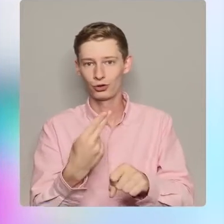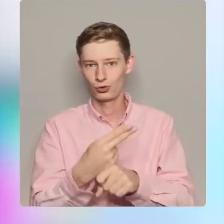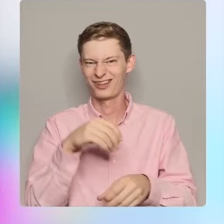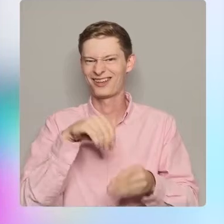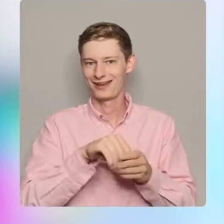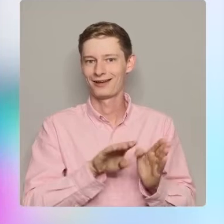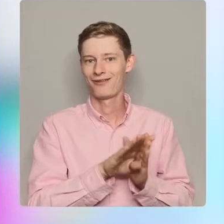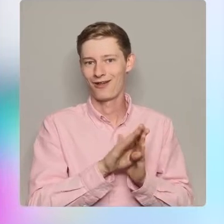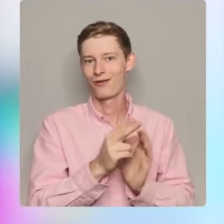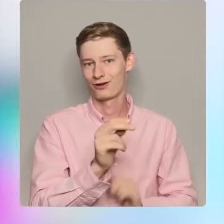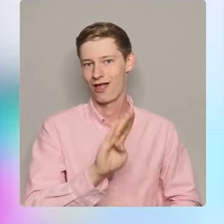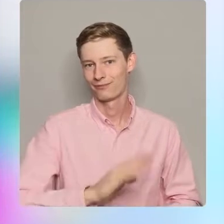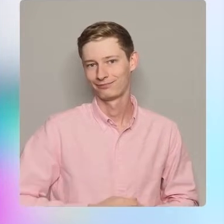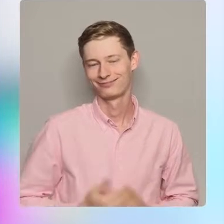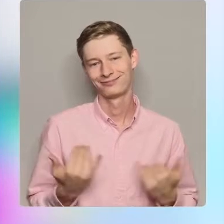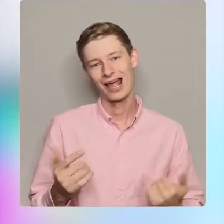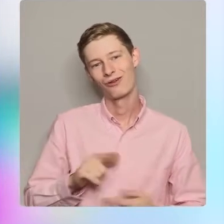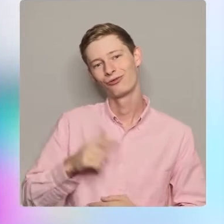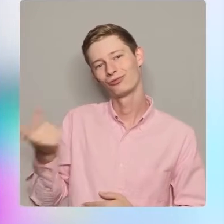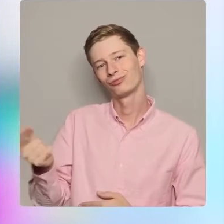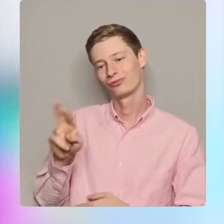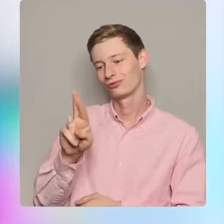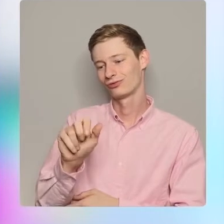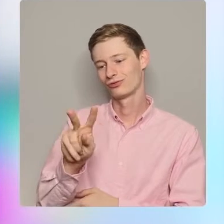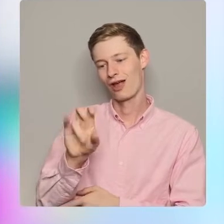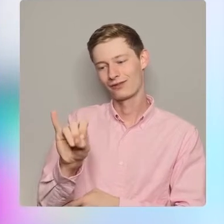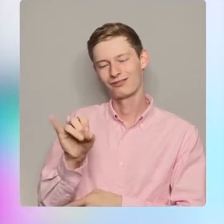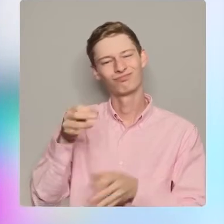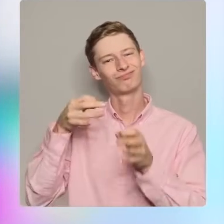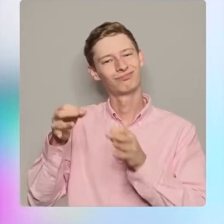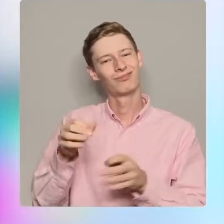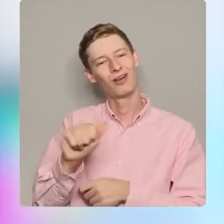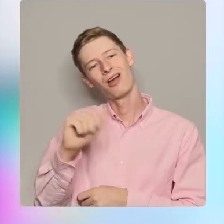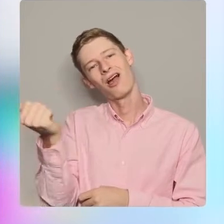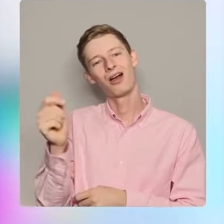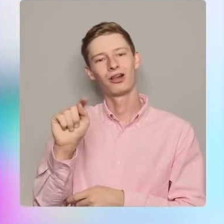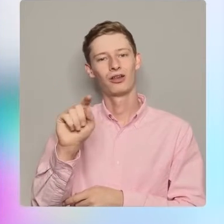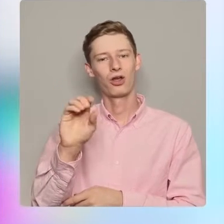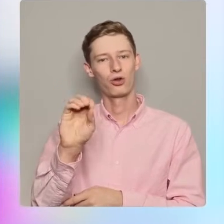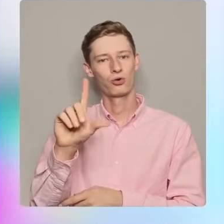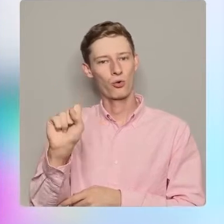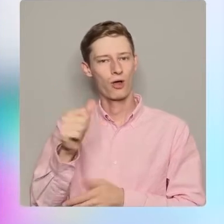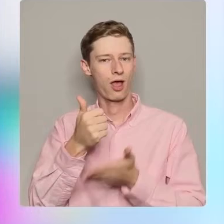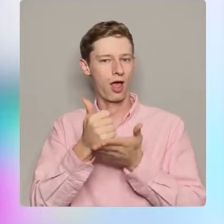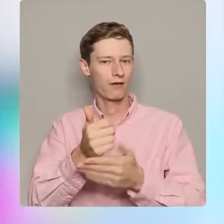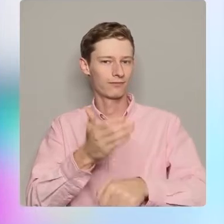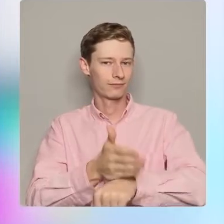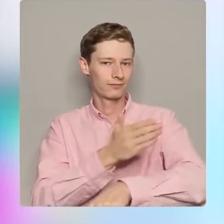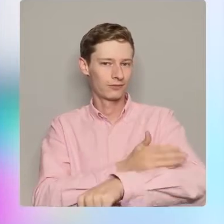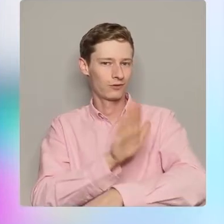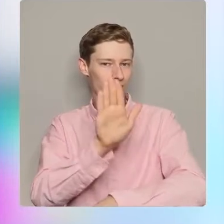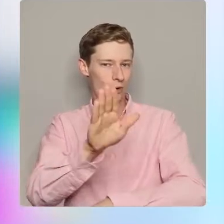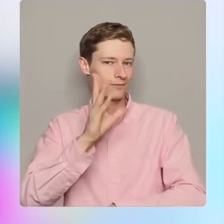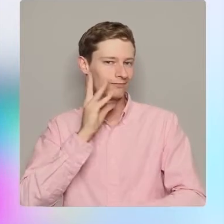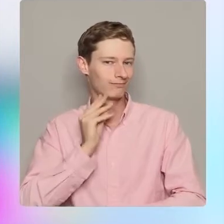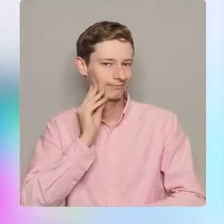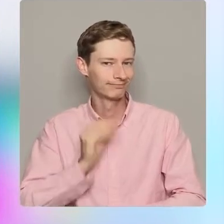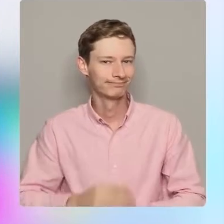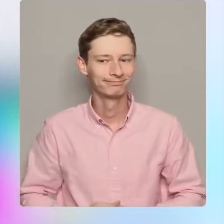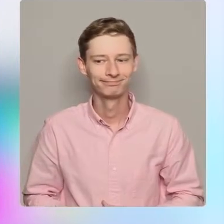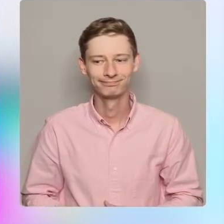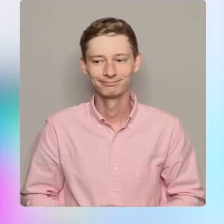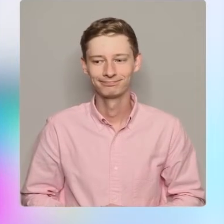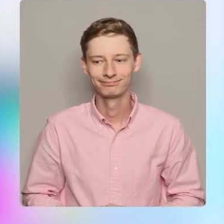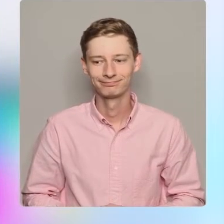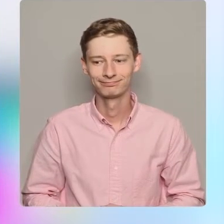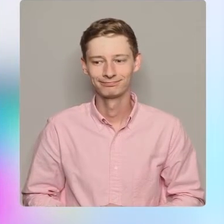the performance overhead on connected devices. We will also be introducing a guide to help you better understand when and how to